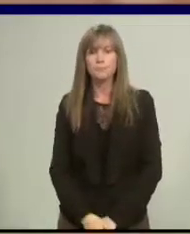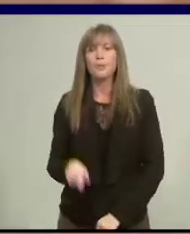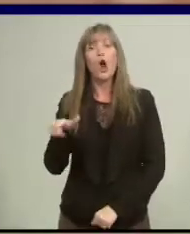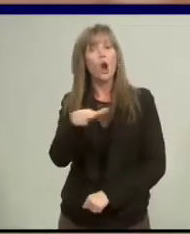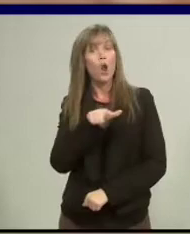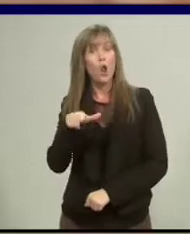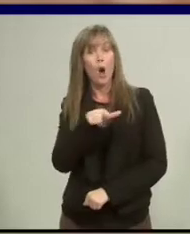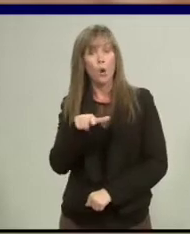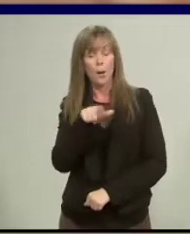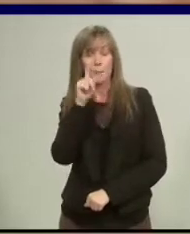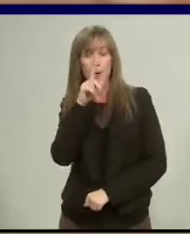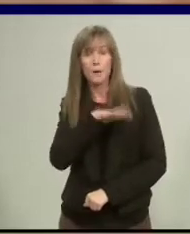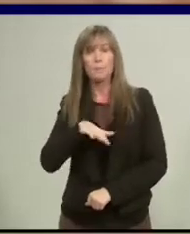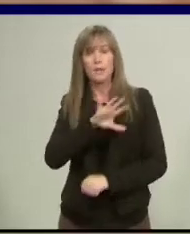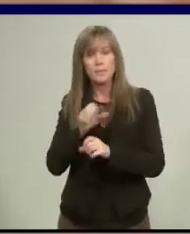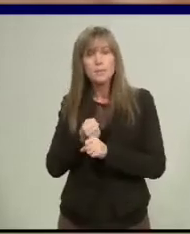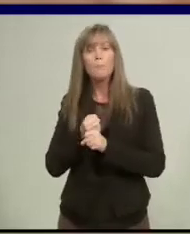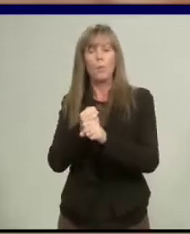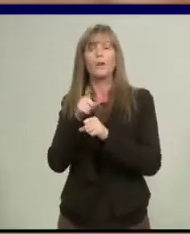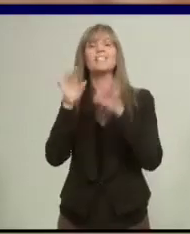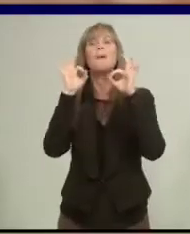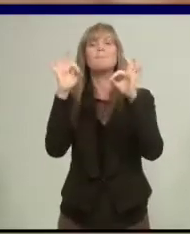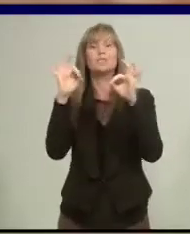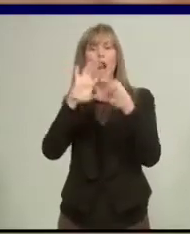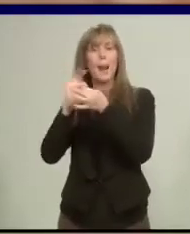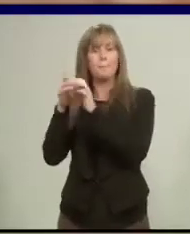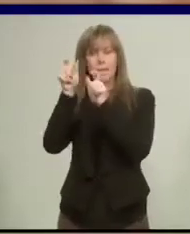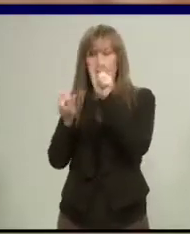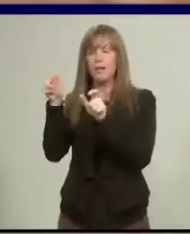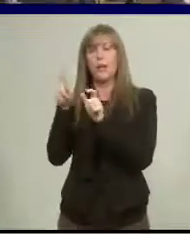Locals are backing Canterbury Special Olympians heading to Los Angeles.